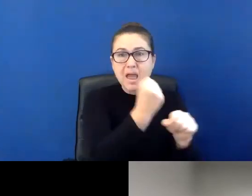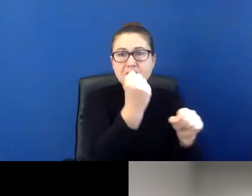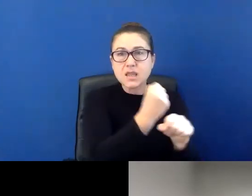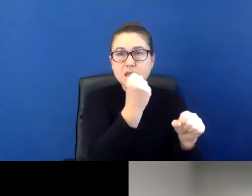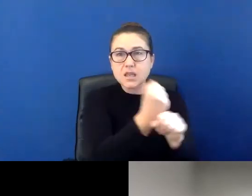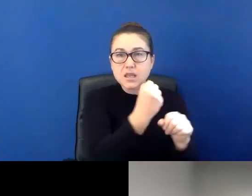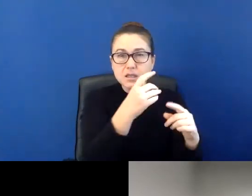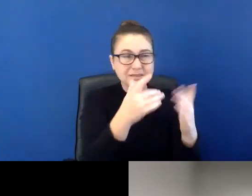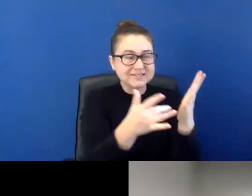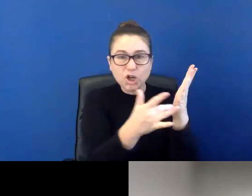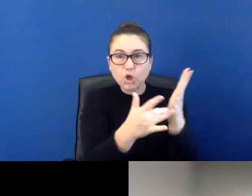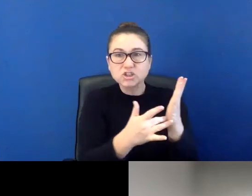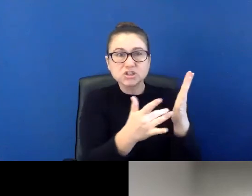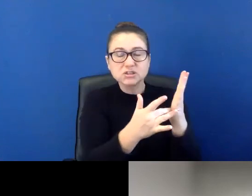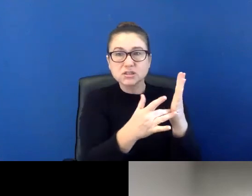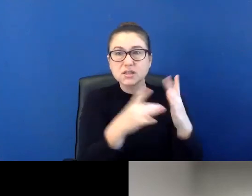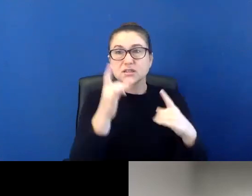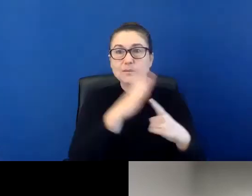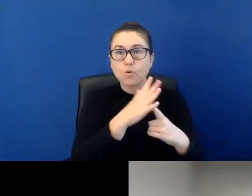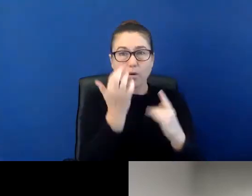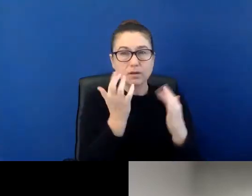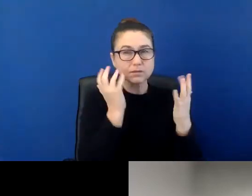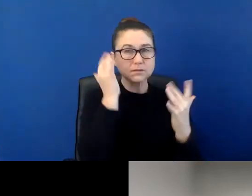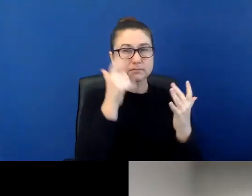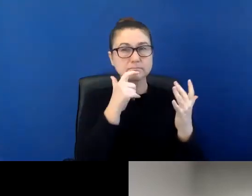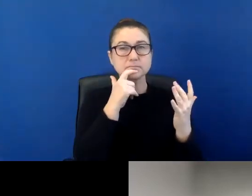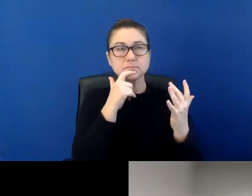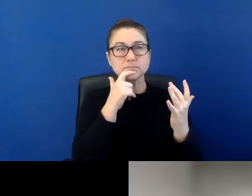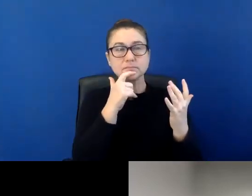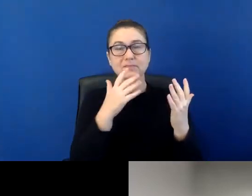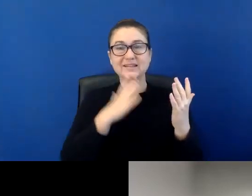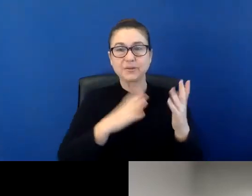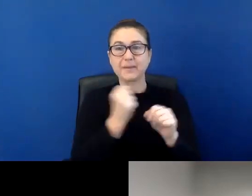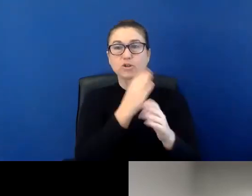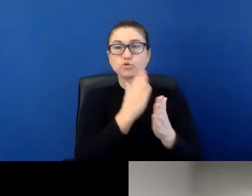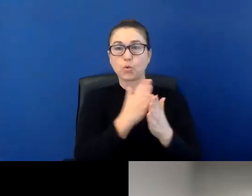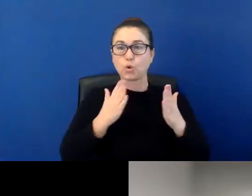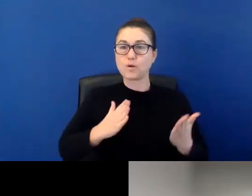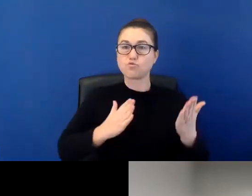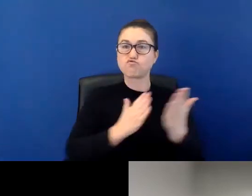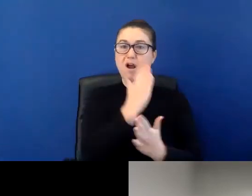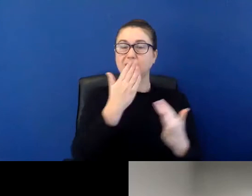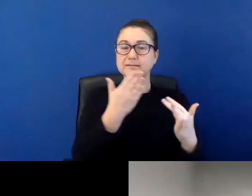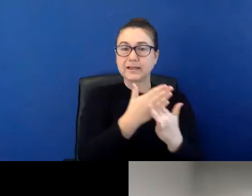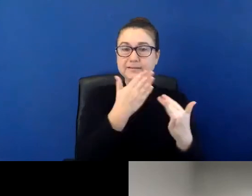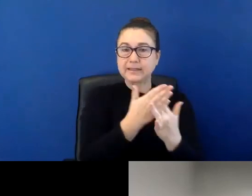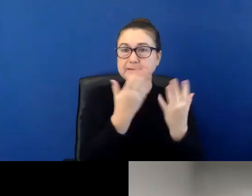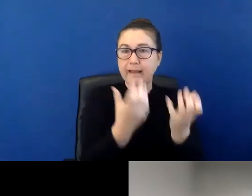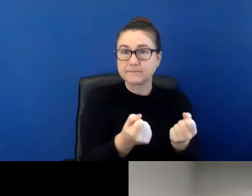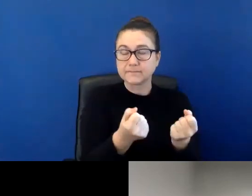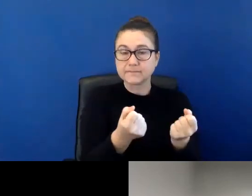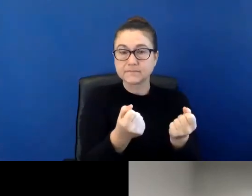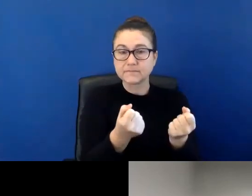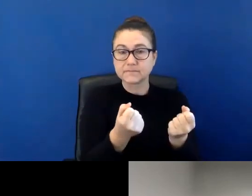new technology, that we always remember the human rights of people with disability now and in the future.